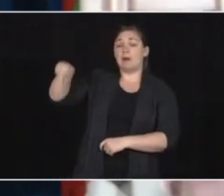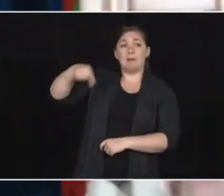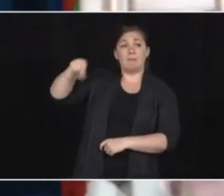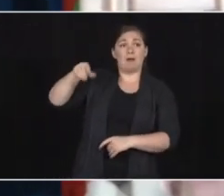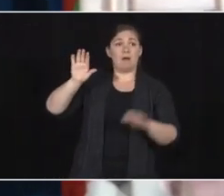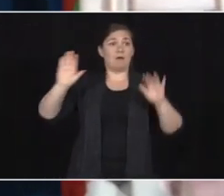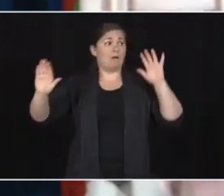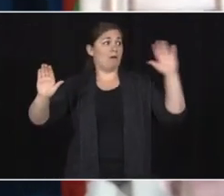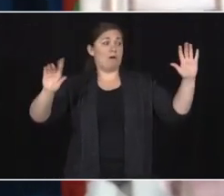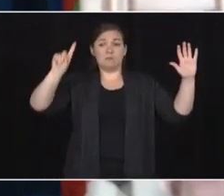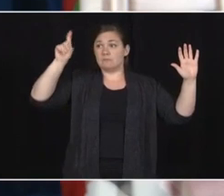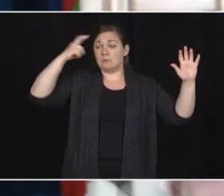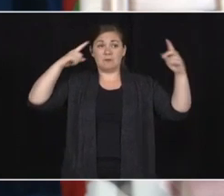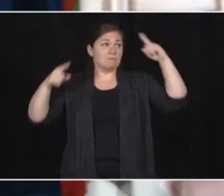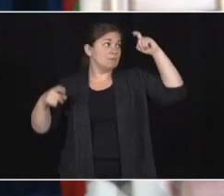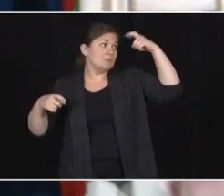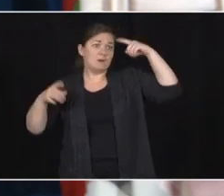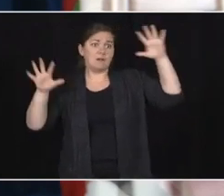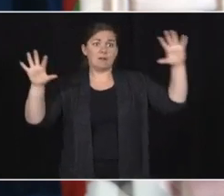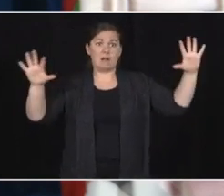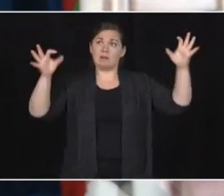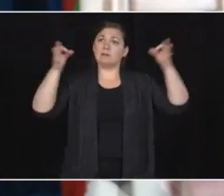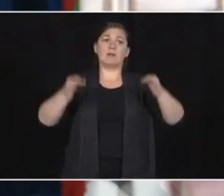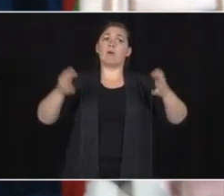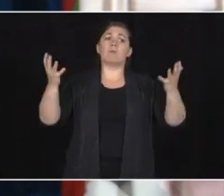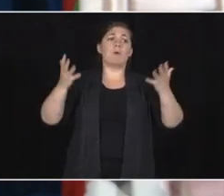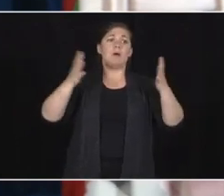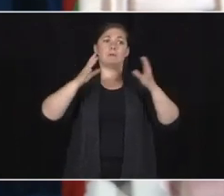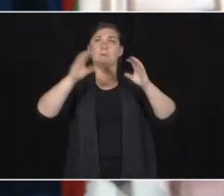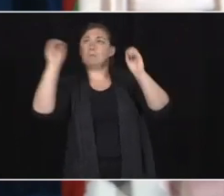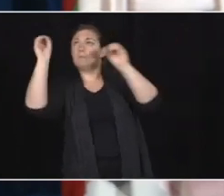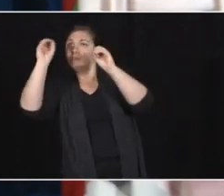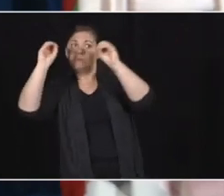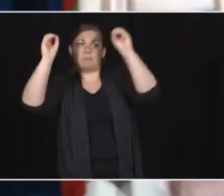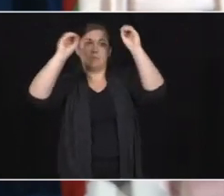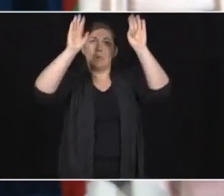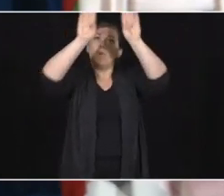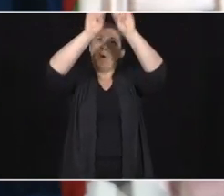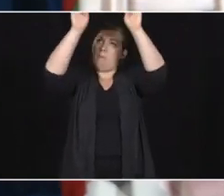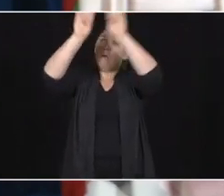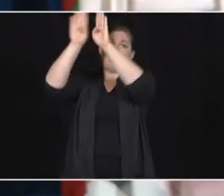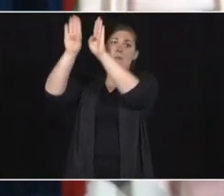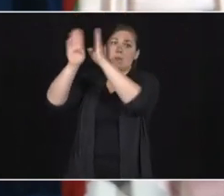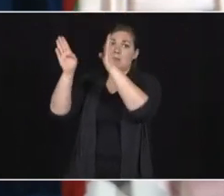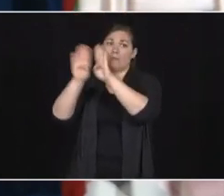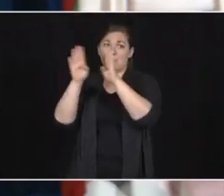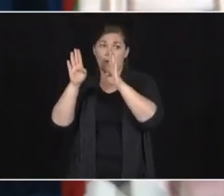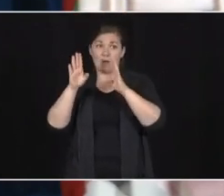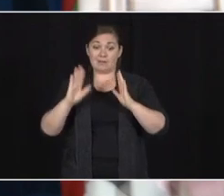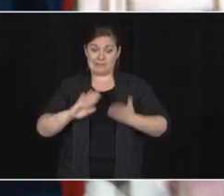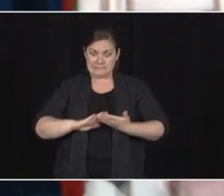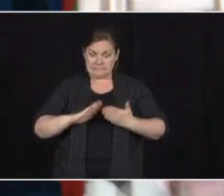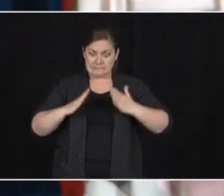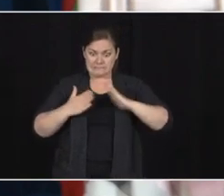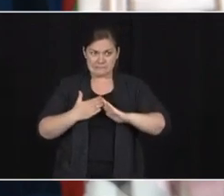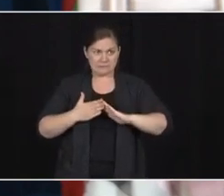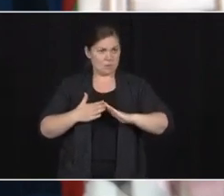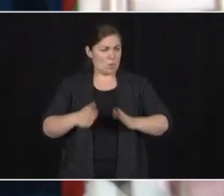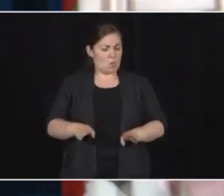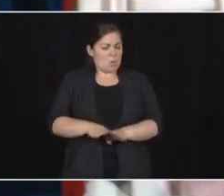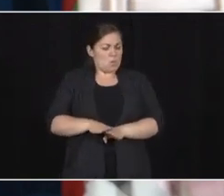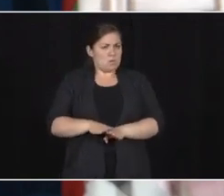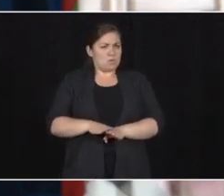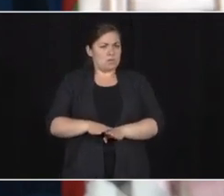of their provinces that are not as badly affected as the cities, I don't understand why it is that you